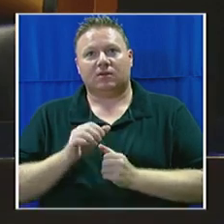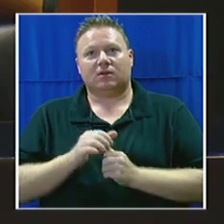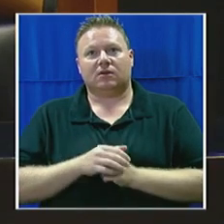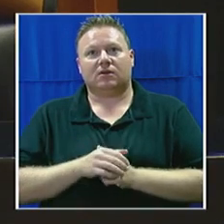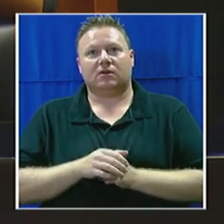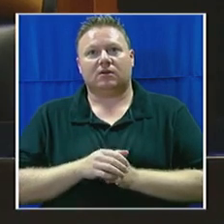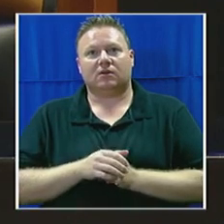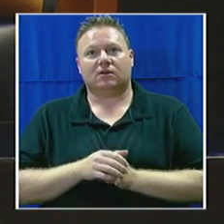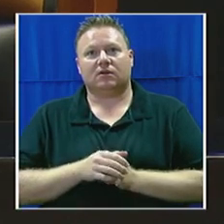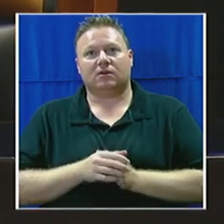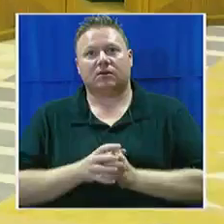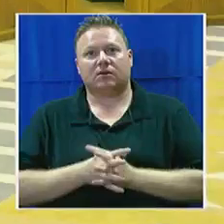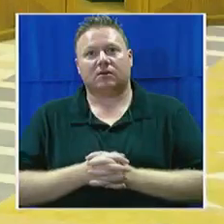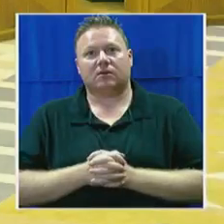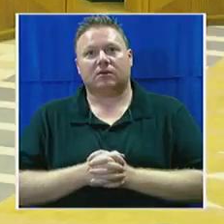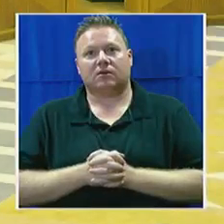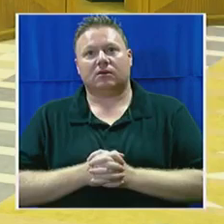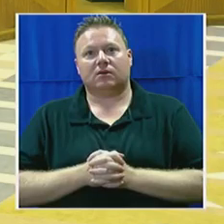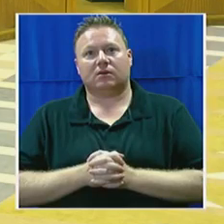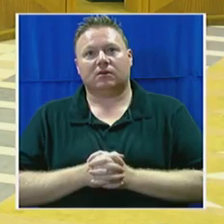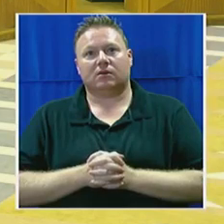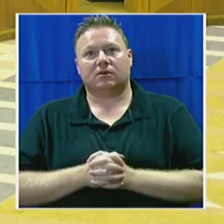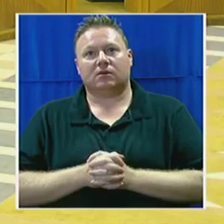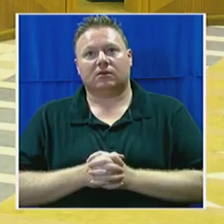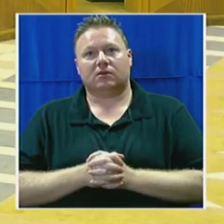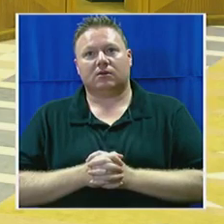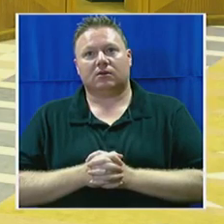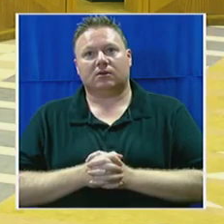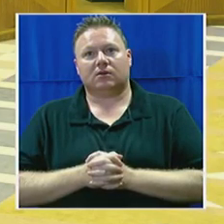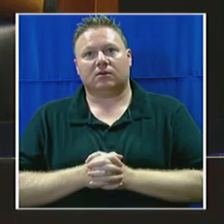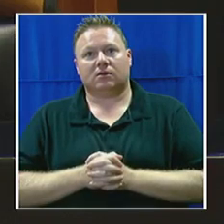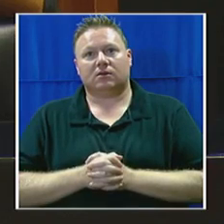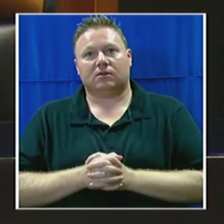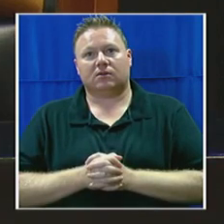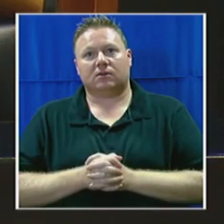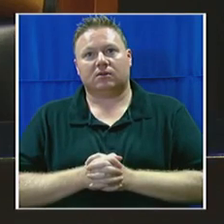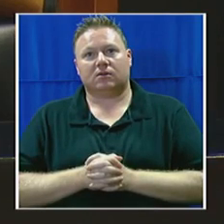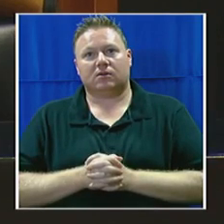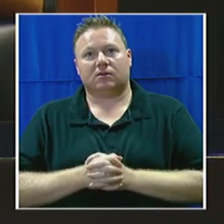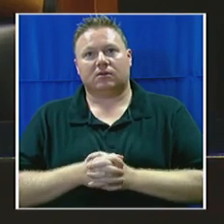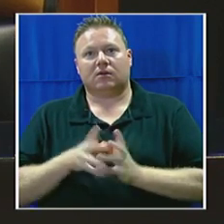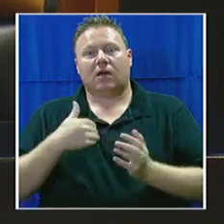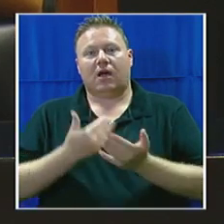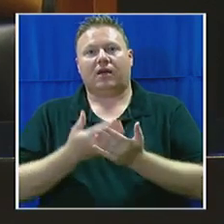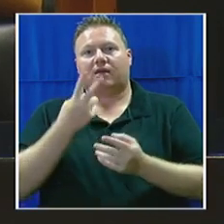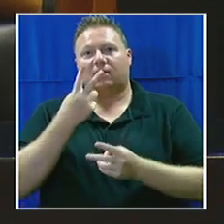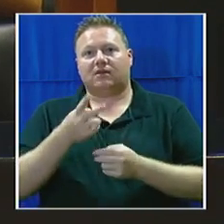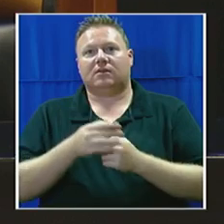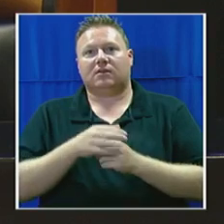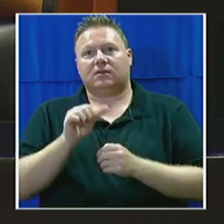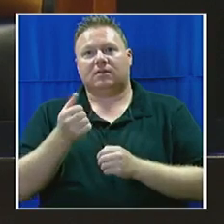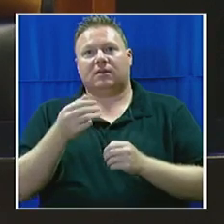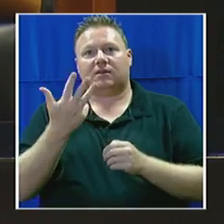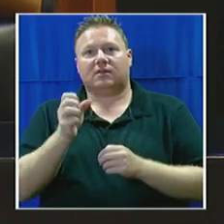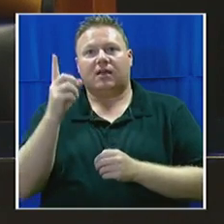House Chair, you can entertain that irrelevant point of order. No, all I can say is I can see that the next 90 days in